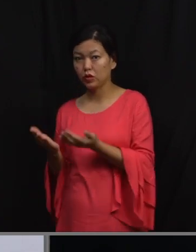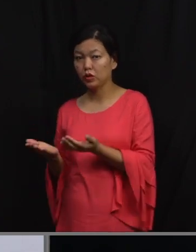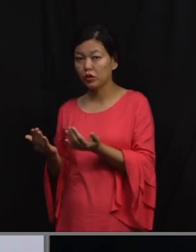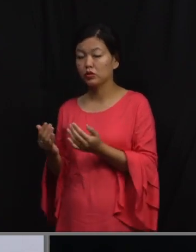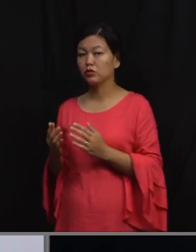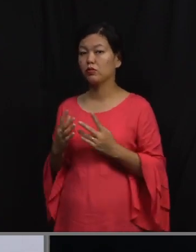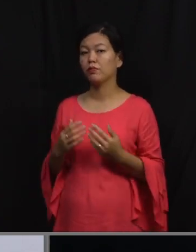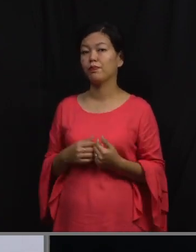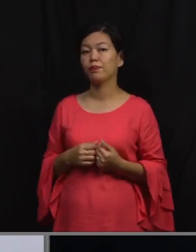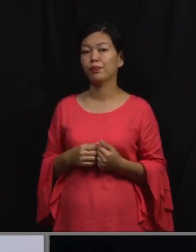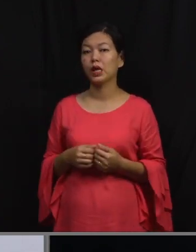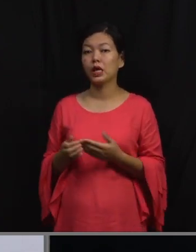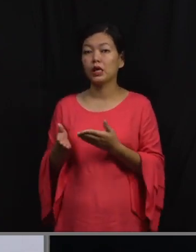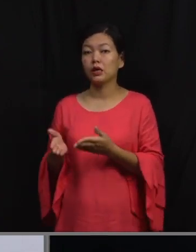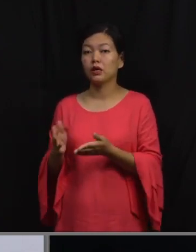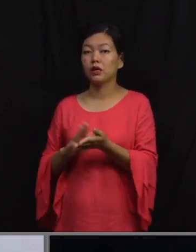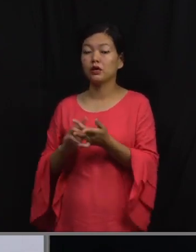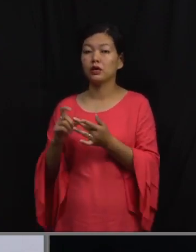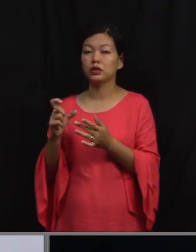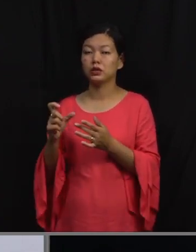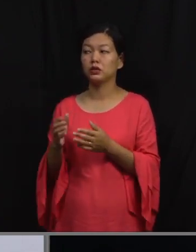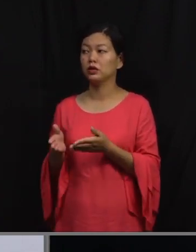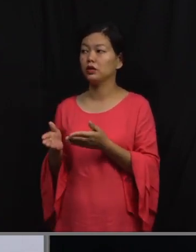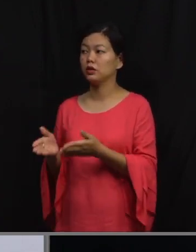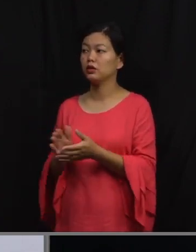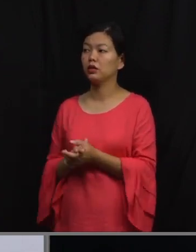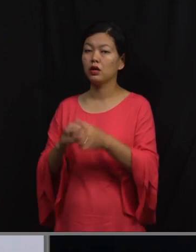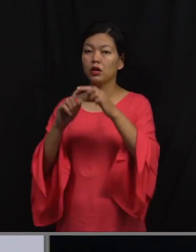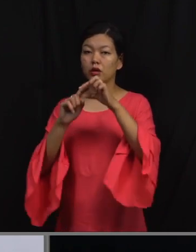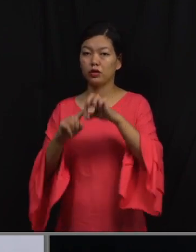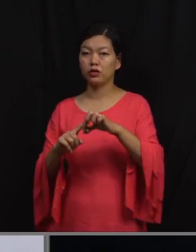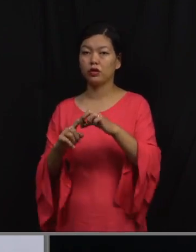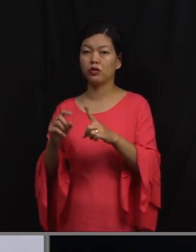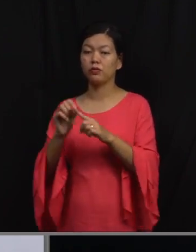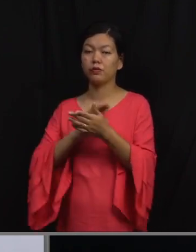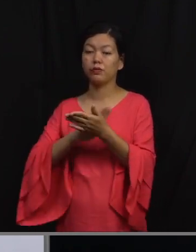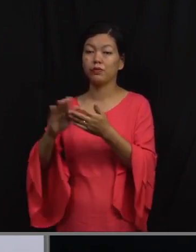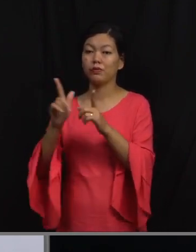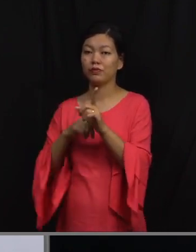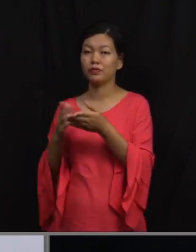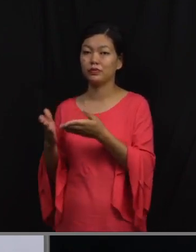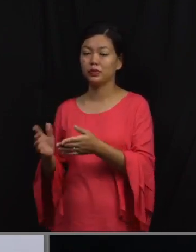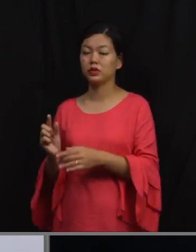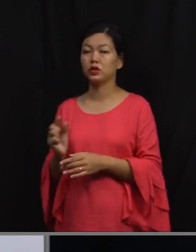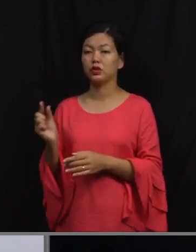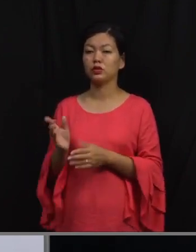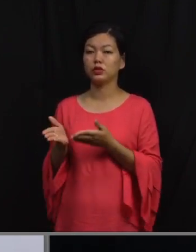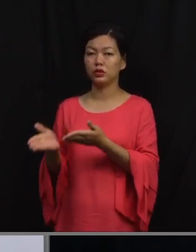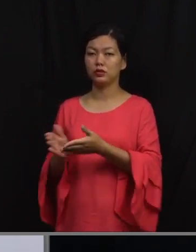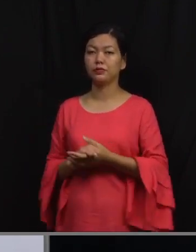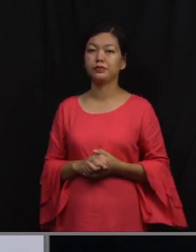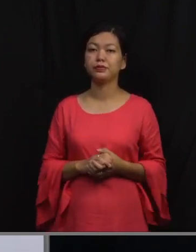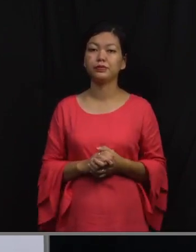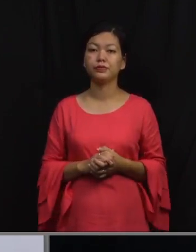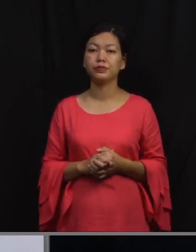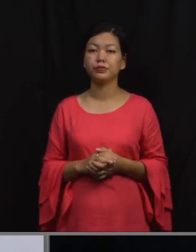this field of science with the quantum physics. Okay, quantum physics. Okay, so